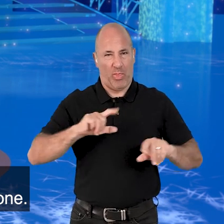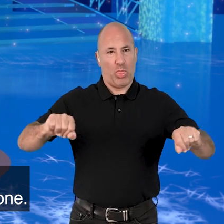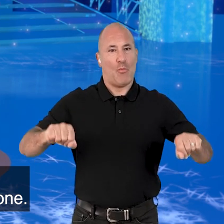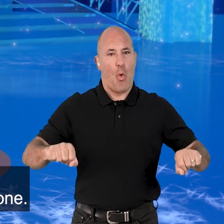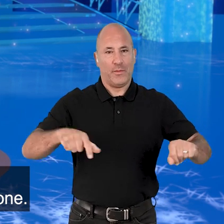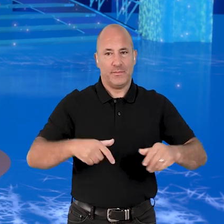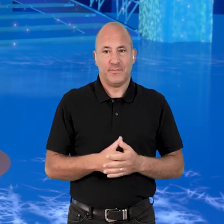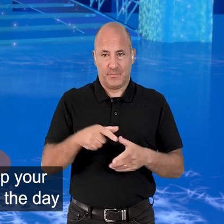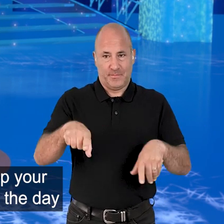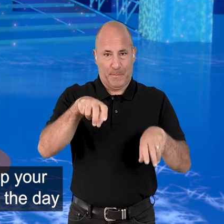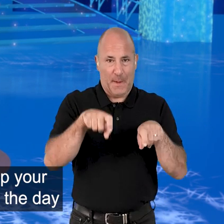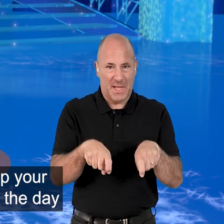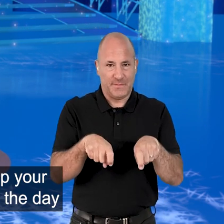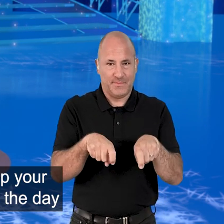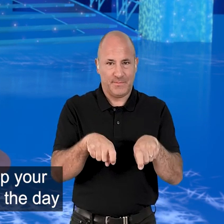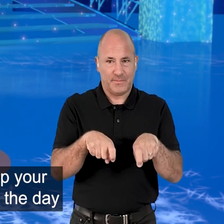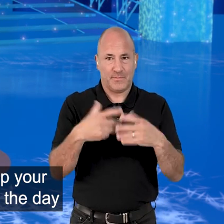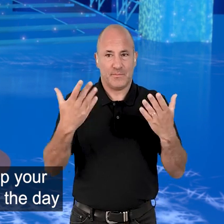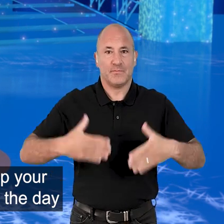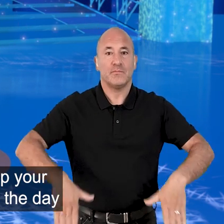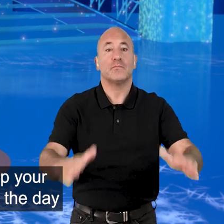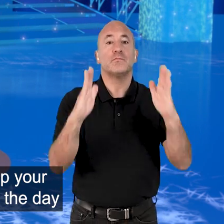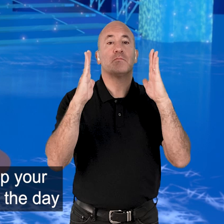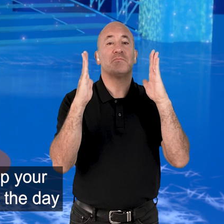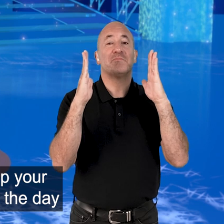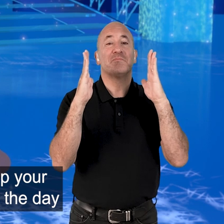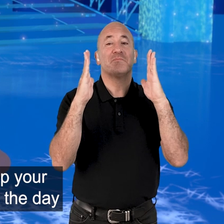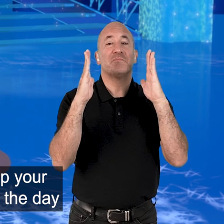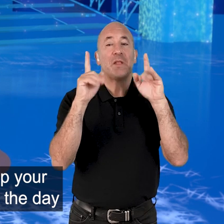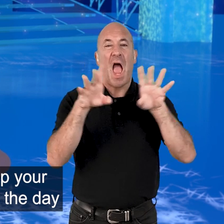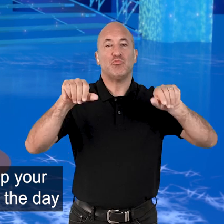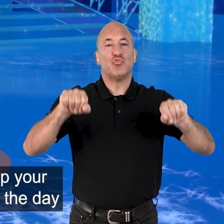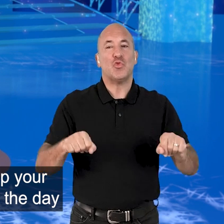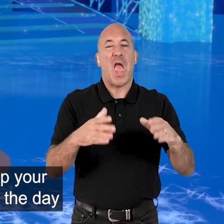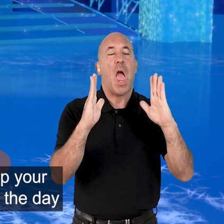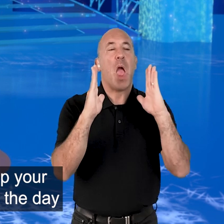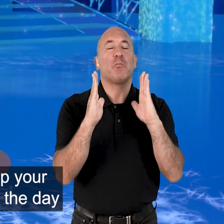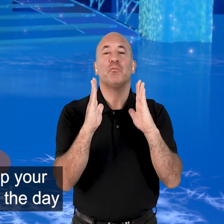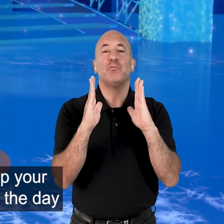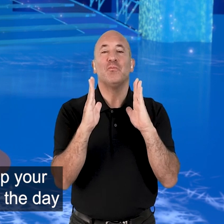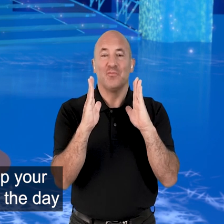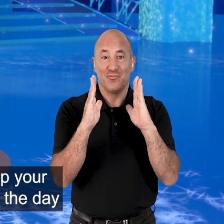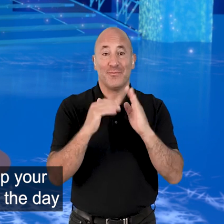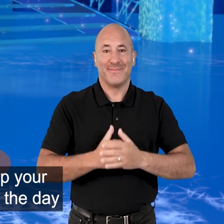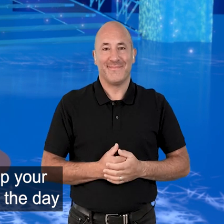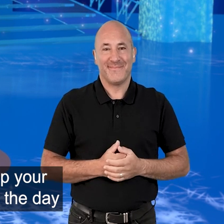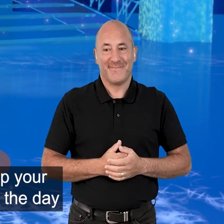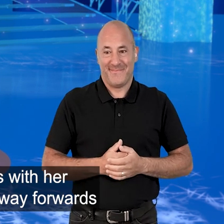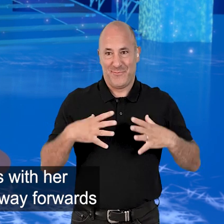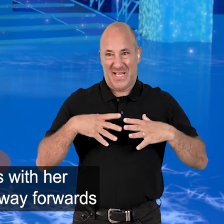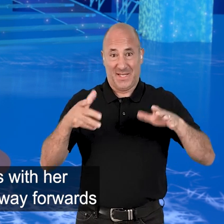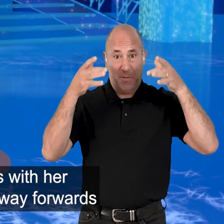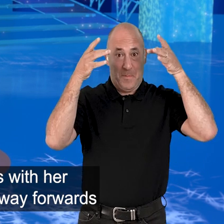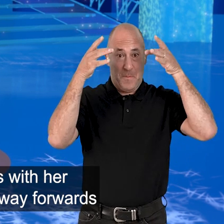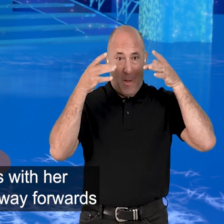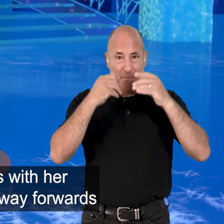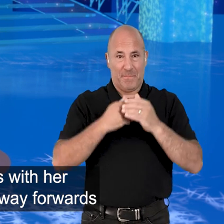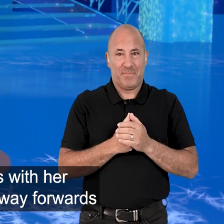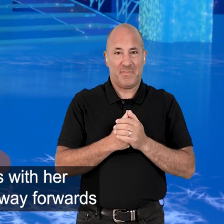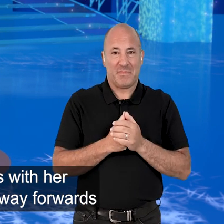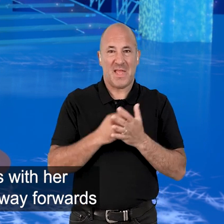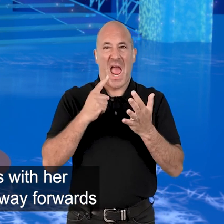throne. Bending your knees and sweep your arms up high into chair pose. It's the day of the